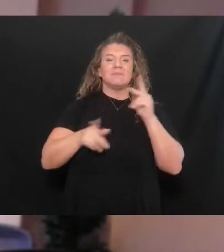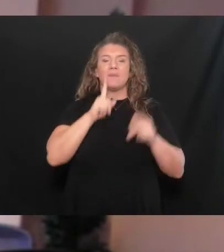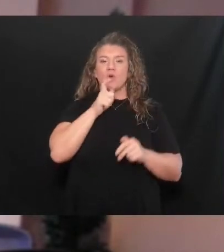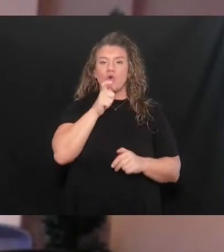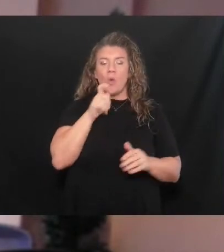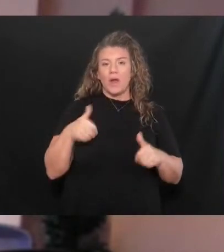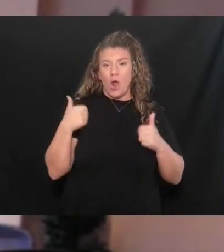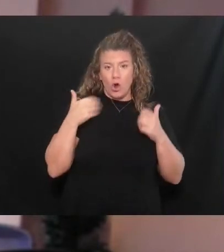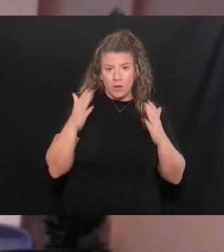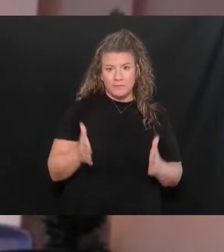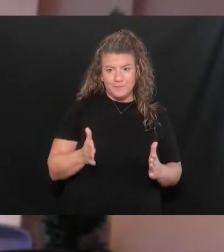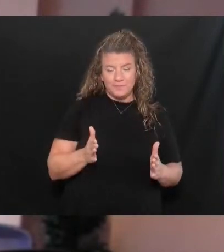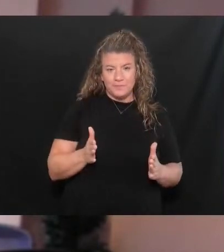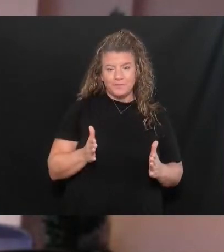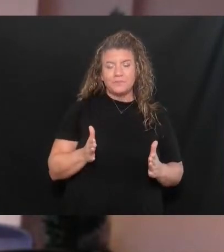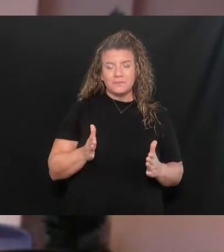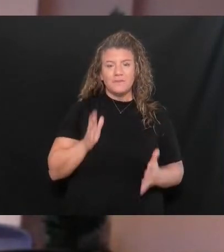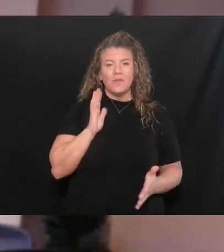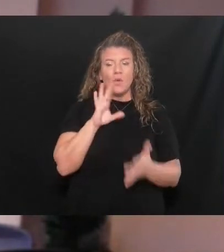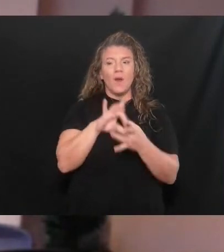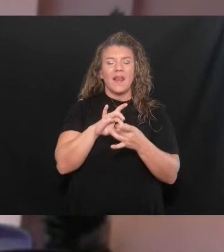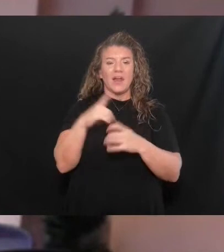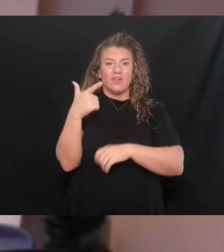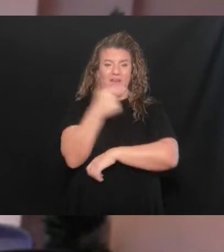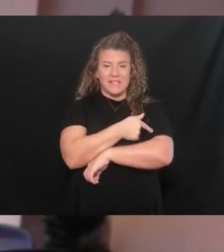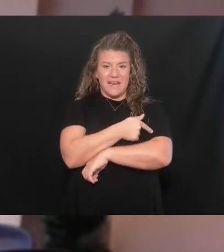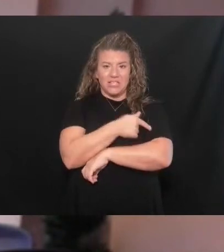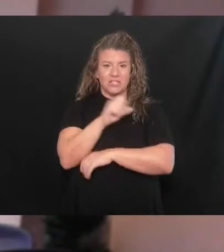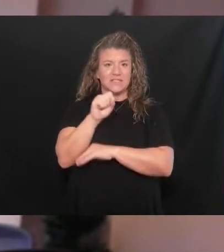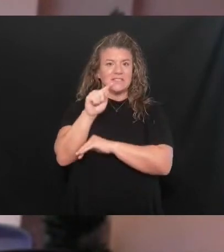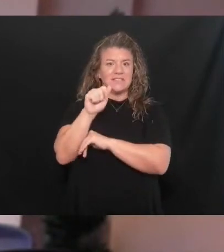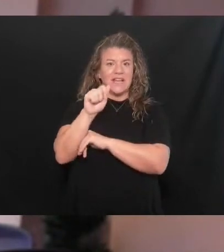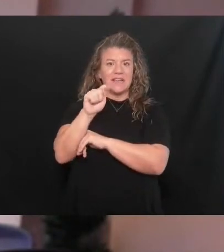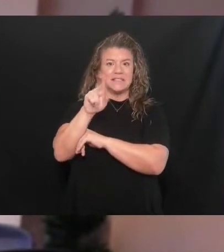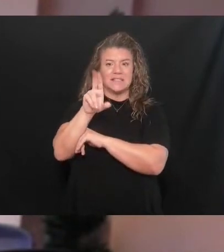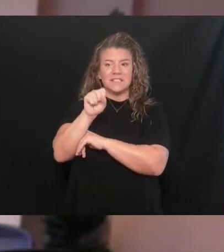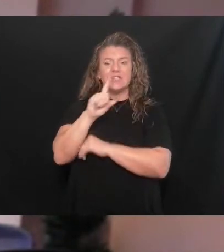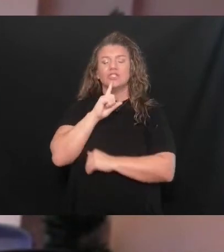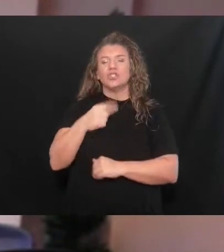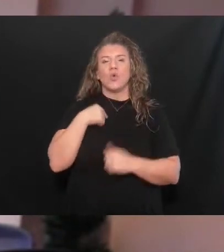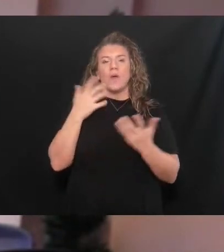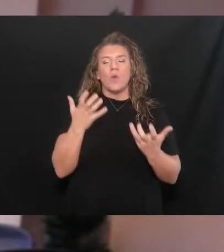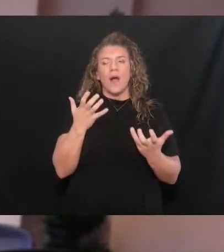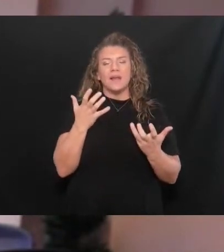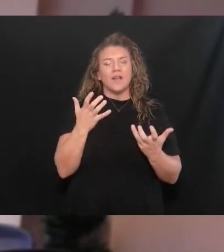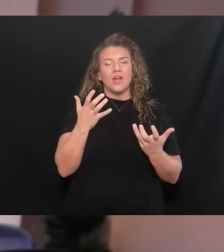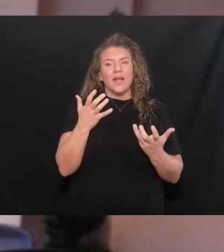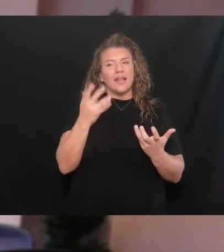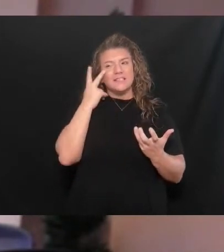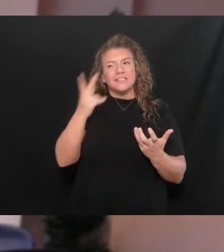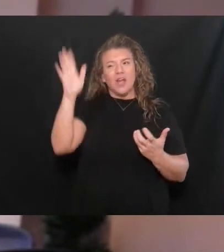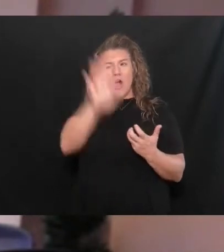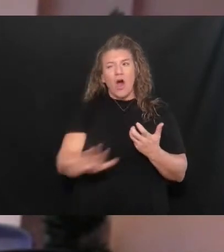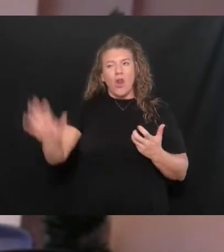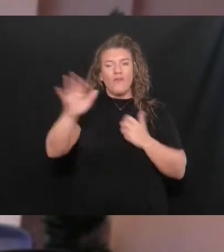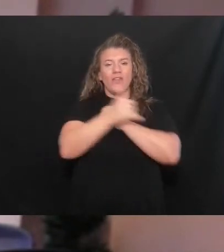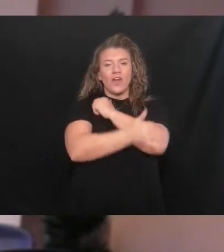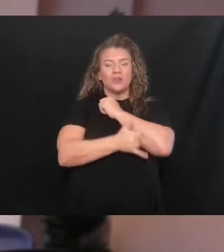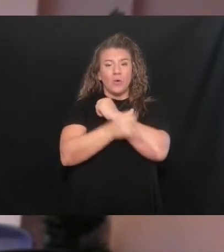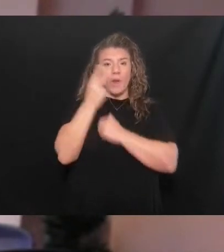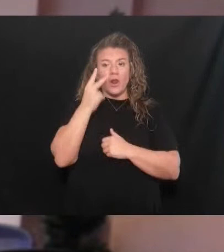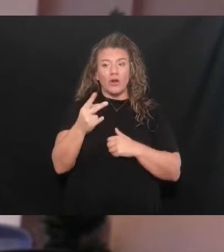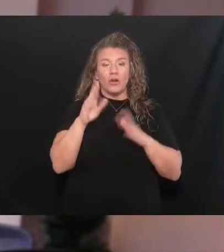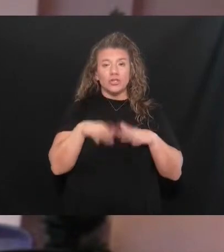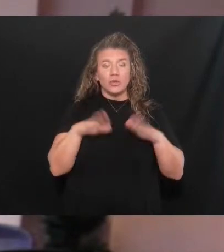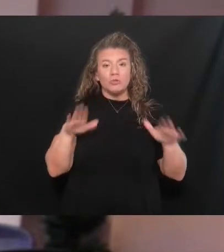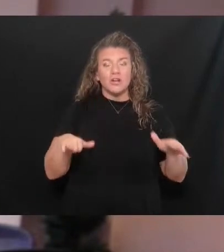younger related to vaccination status. And so we look across the country, we look at our children, we look at